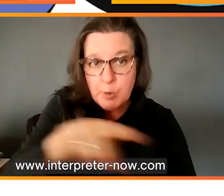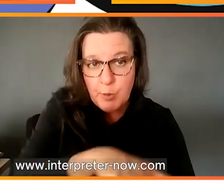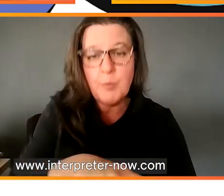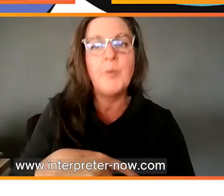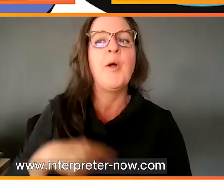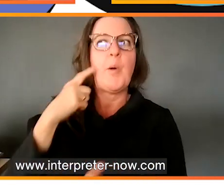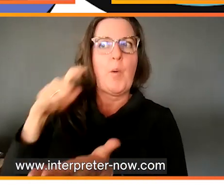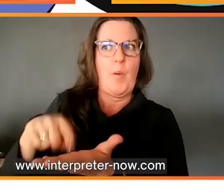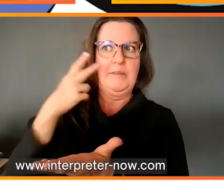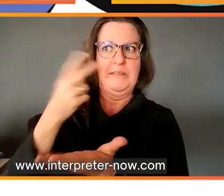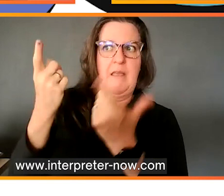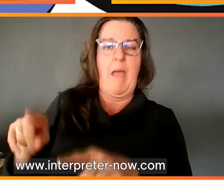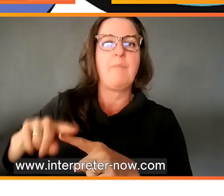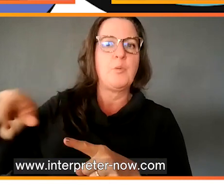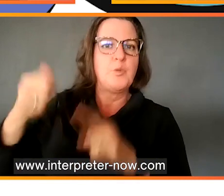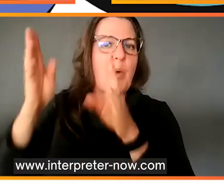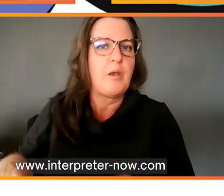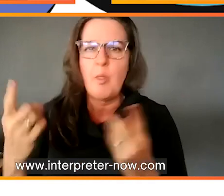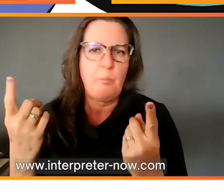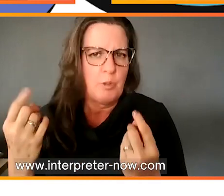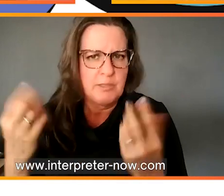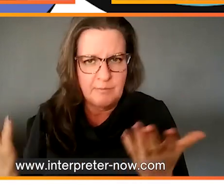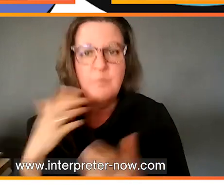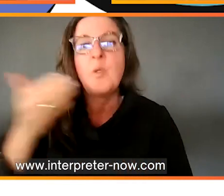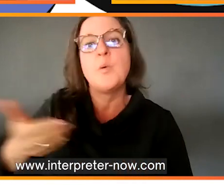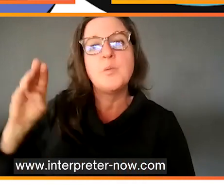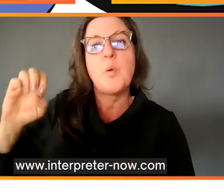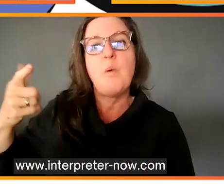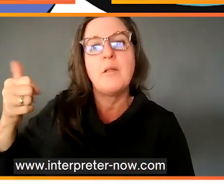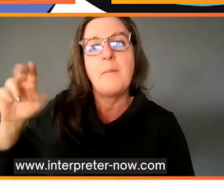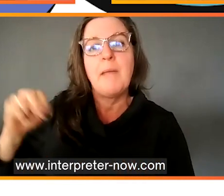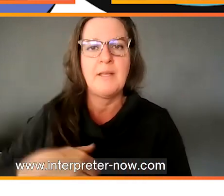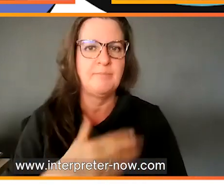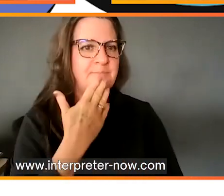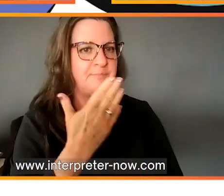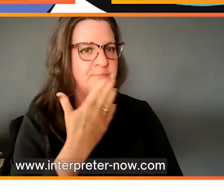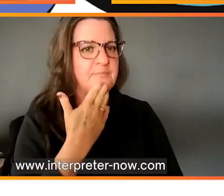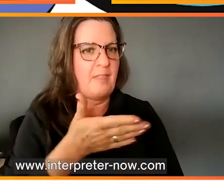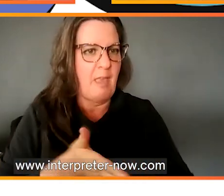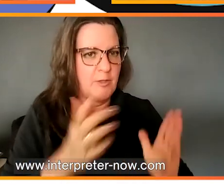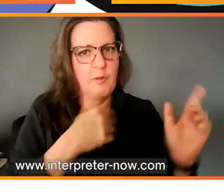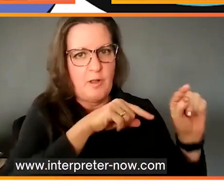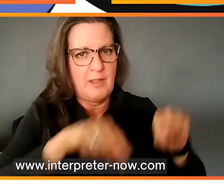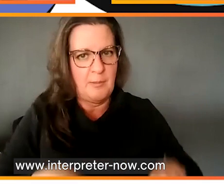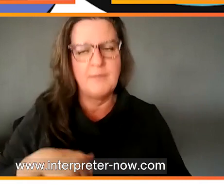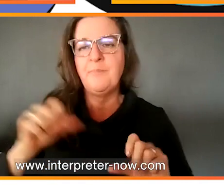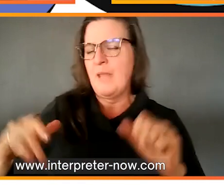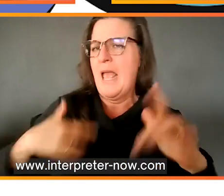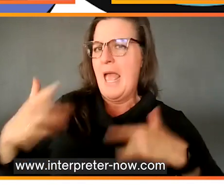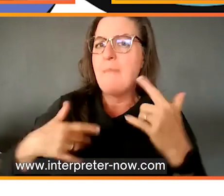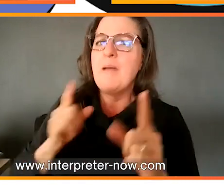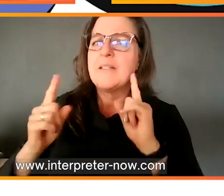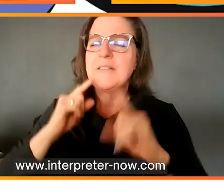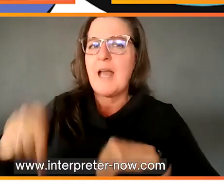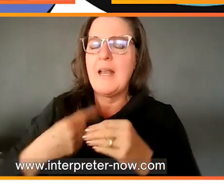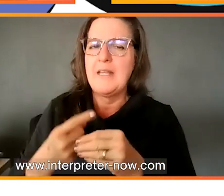someone else. So welcome, Megan. Thank you. Thanks for having me. Yeah, I'm excited to talk about this conversation. I think it's